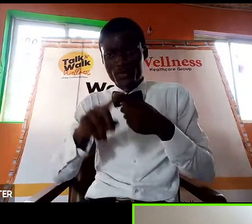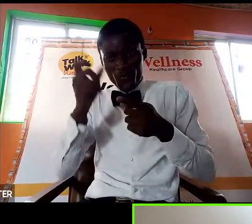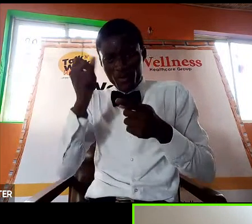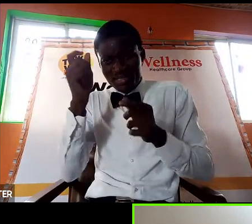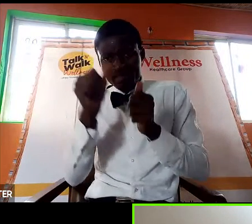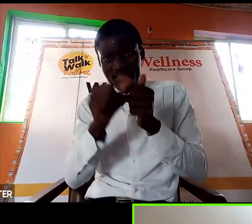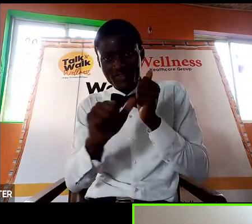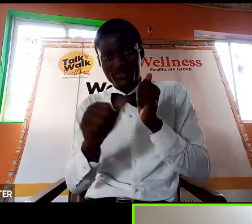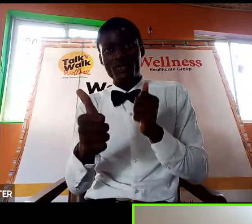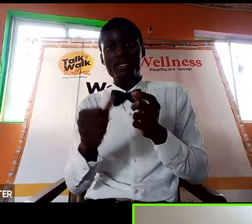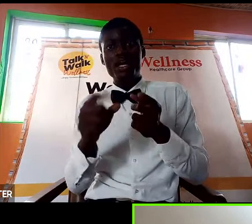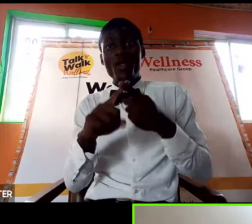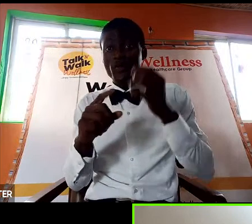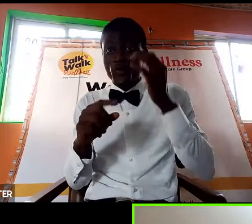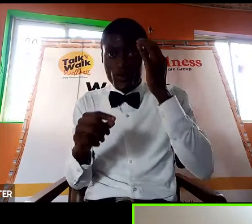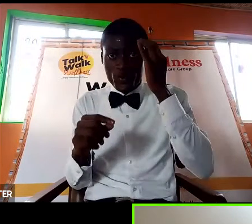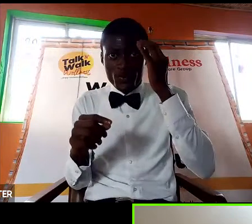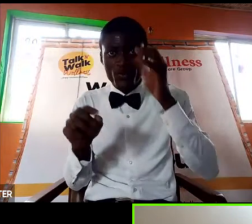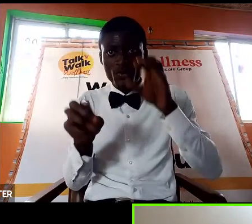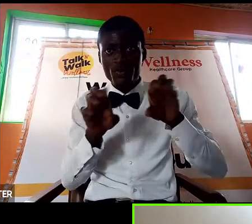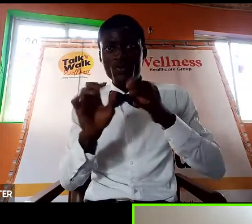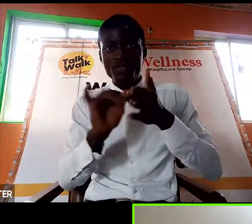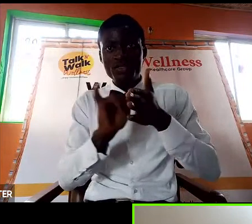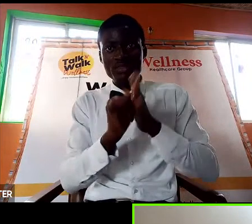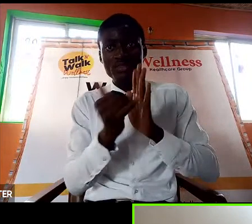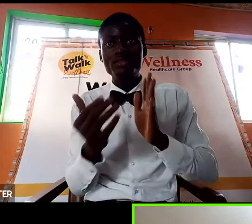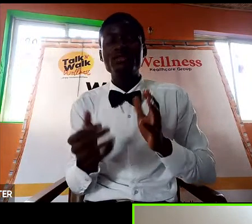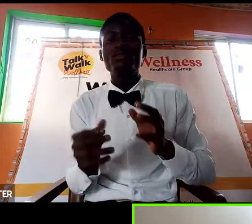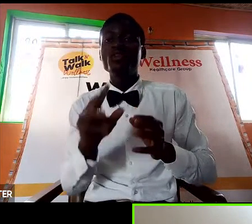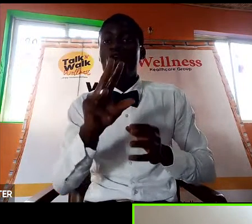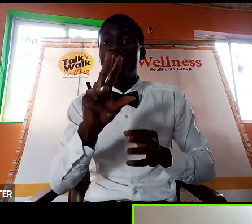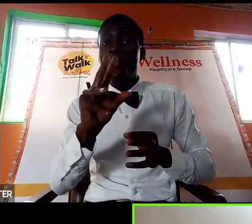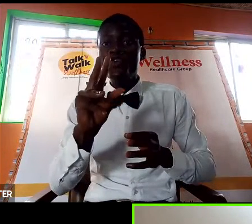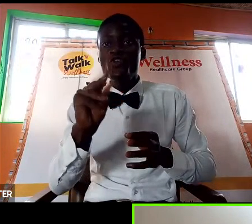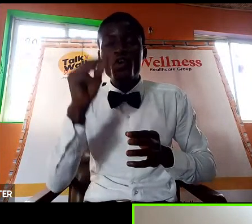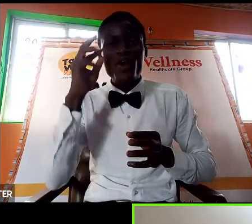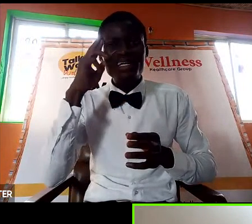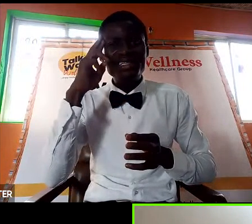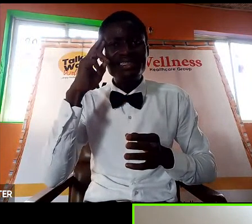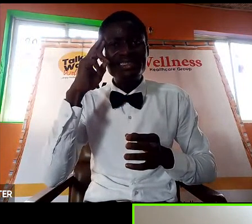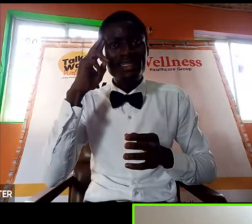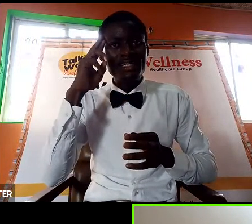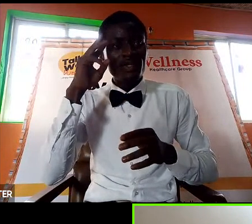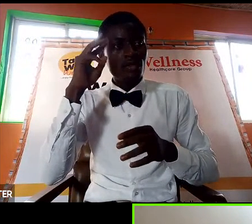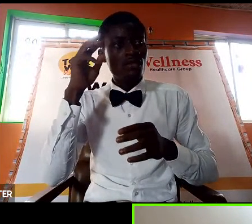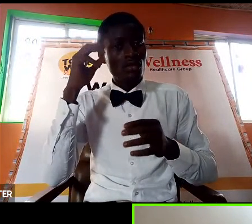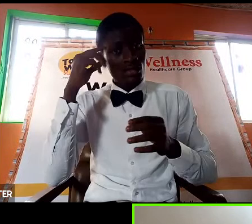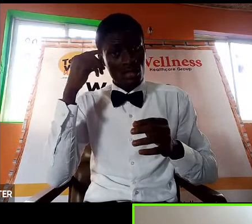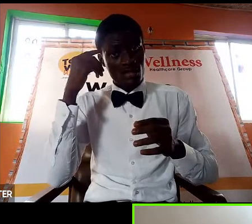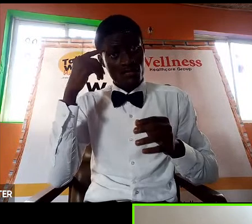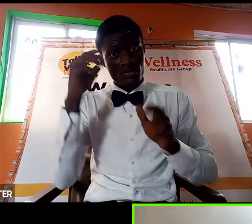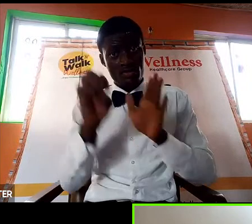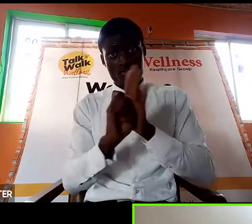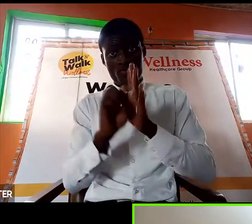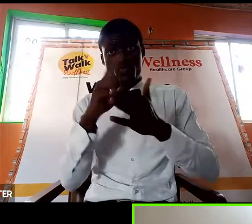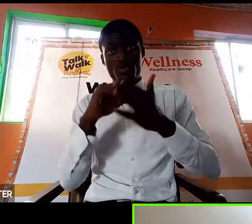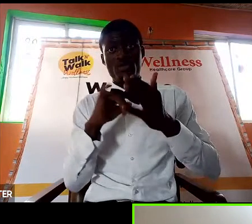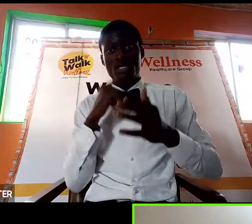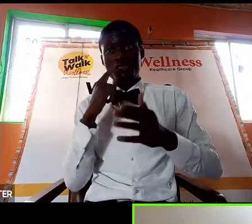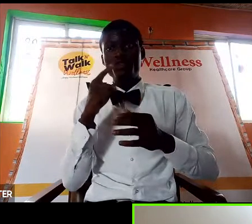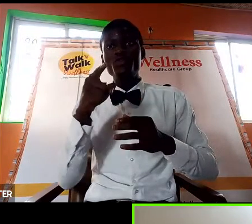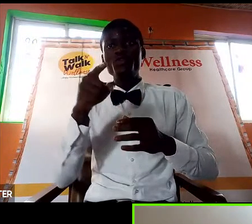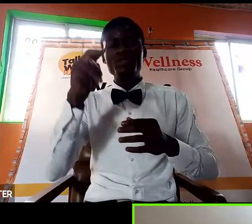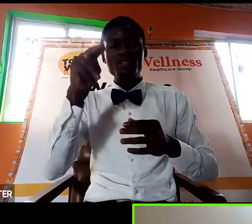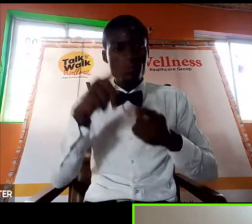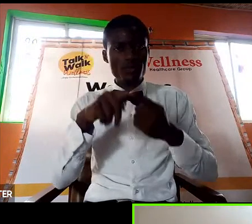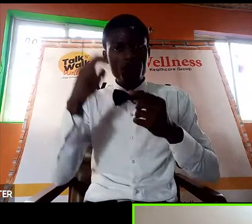And there's no reason why you cannot even say, depending on, like I said, what works for you. Like, I want to be, babe, I just feel like, you